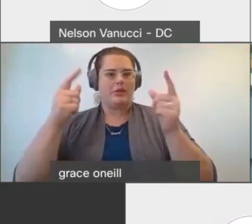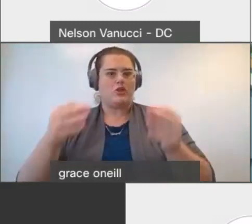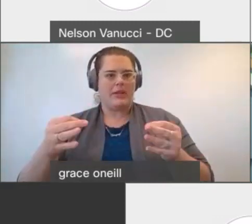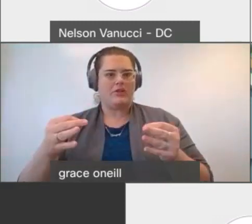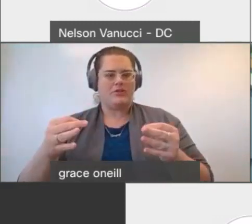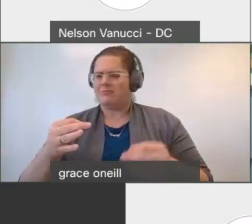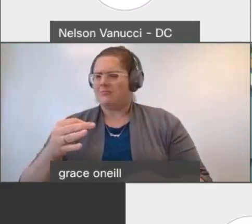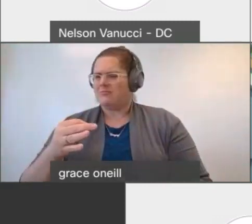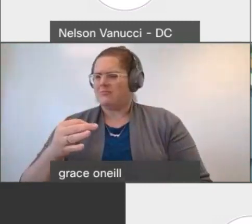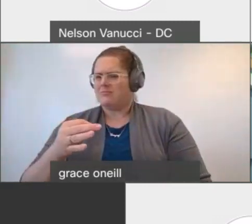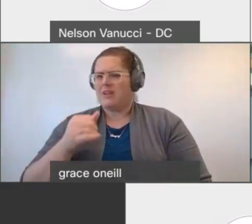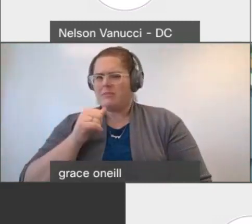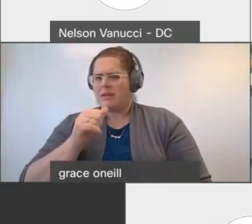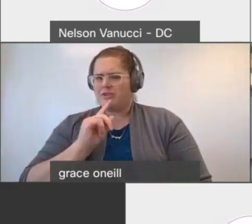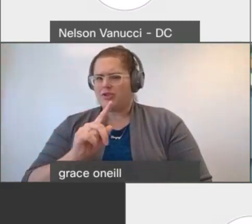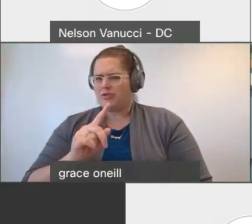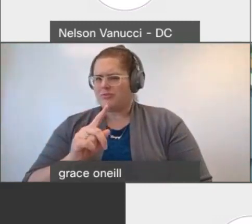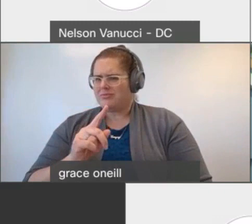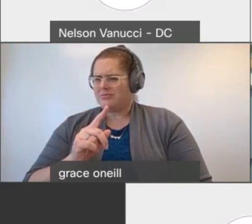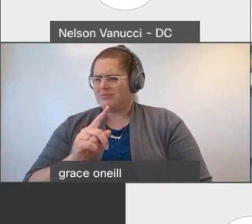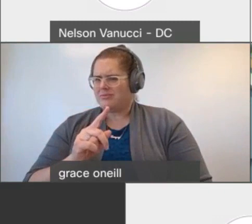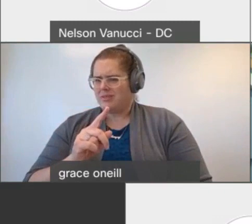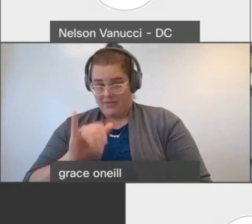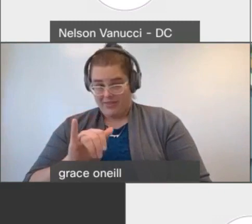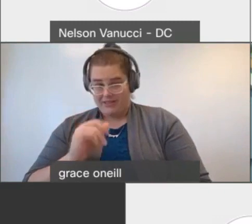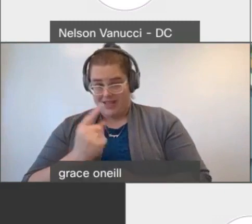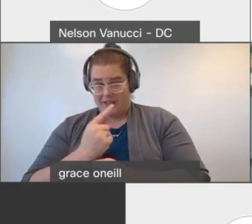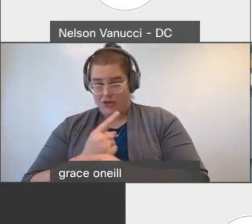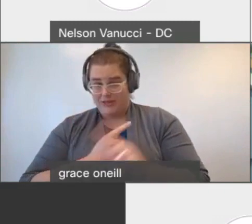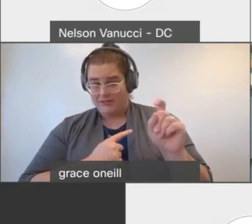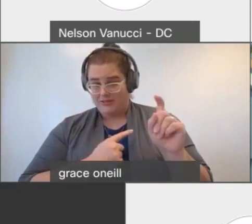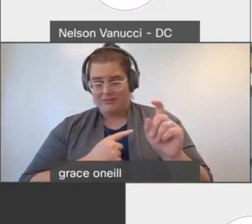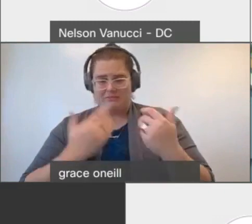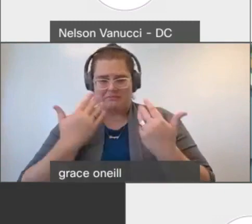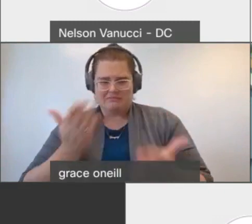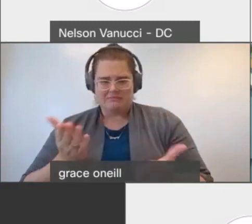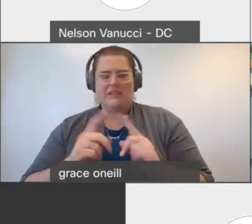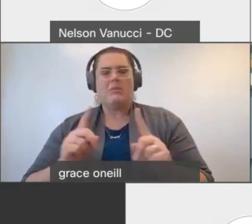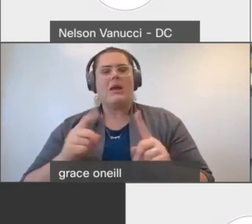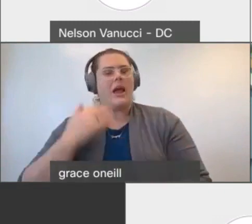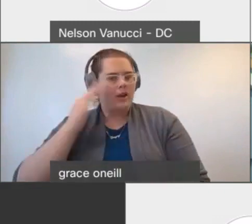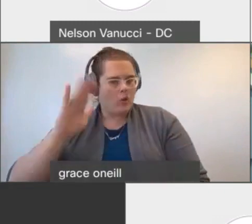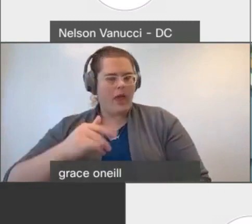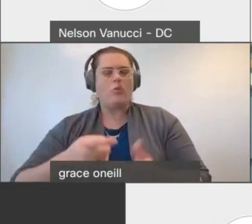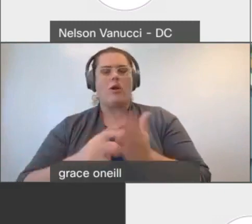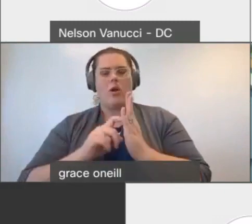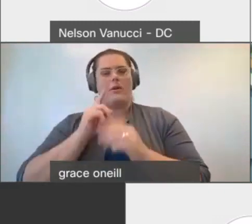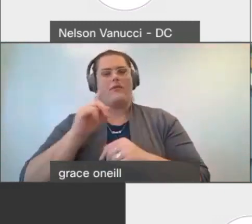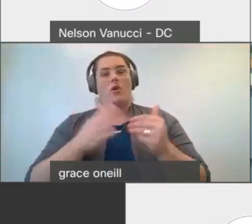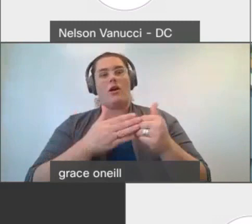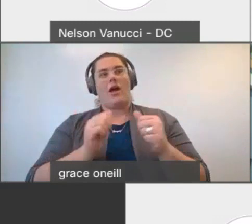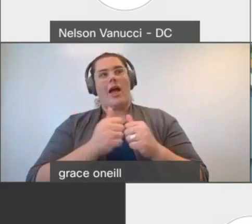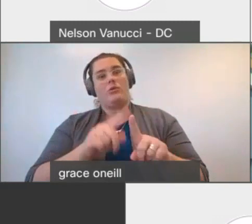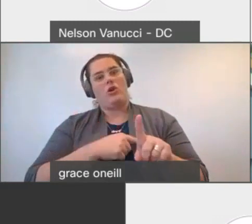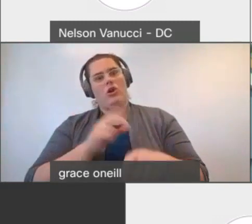not sure that that's true. I don't know that there is a requirement regarding how long DC Health has